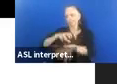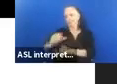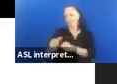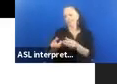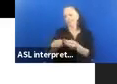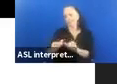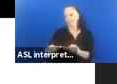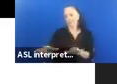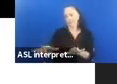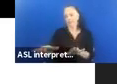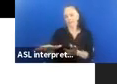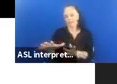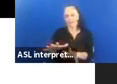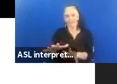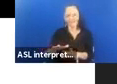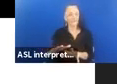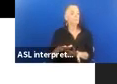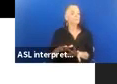Spanish translation.